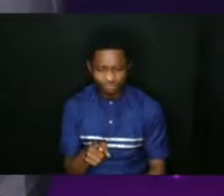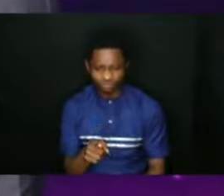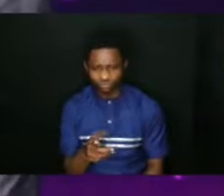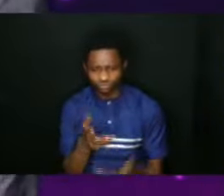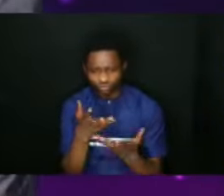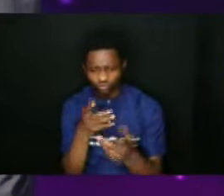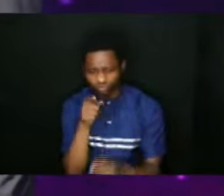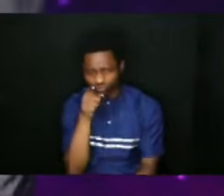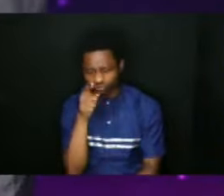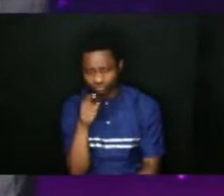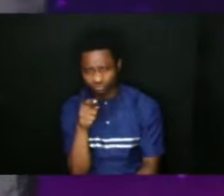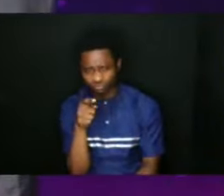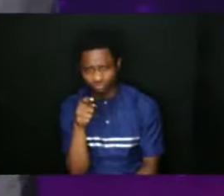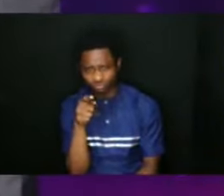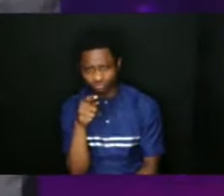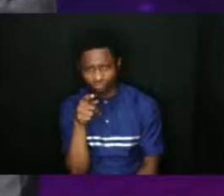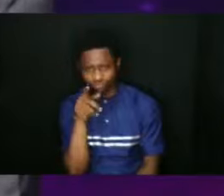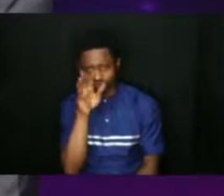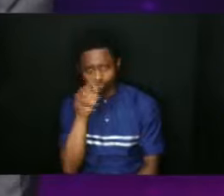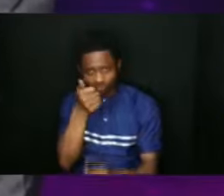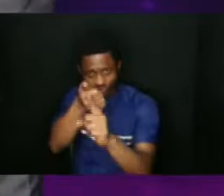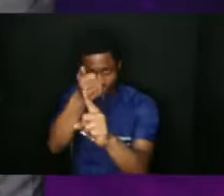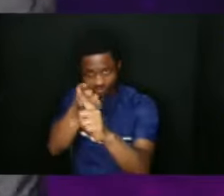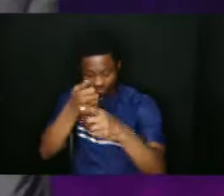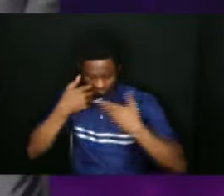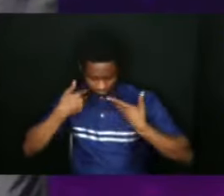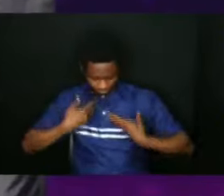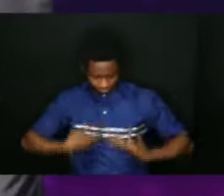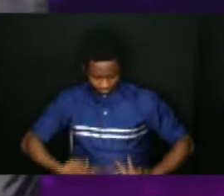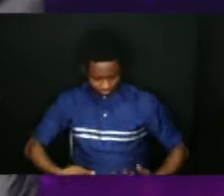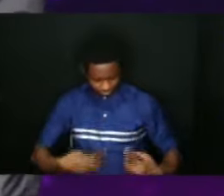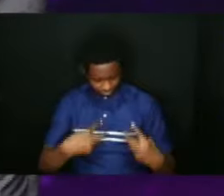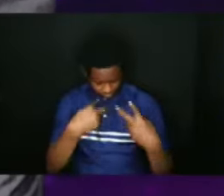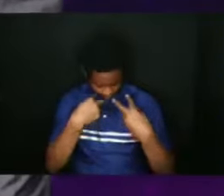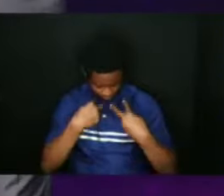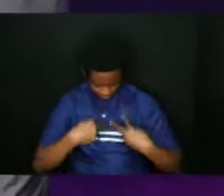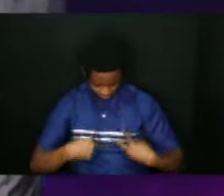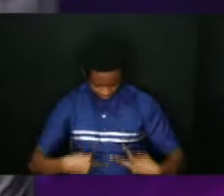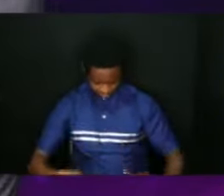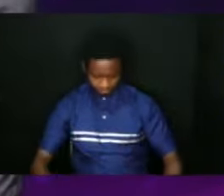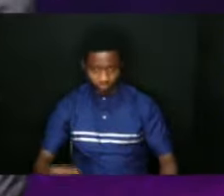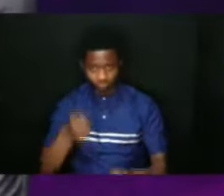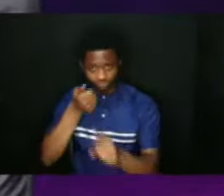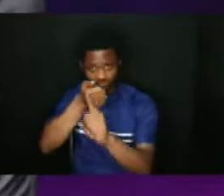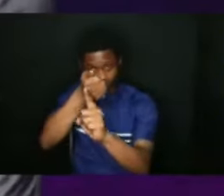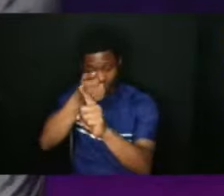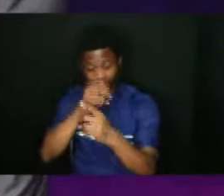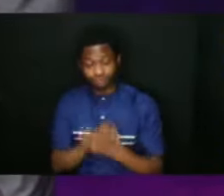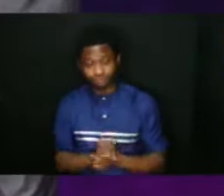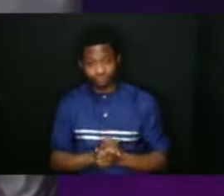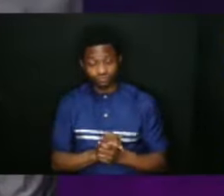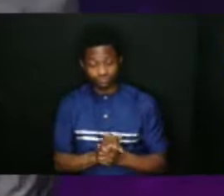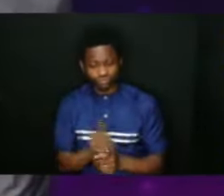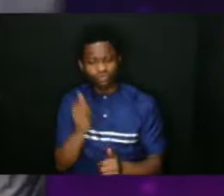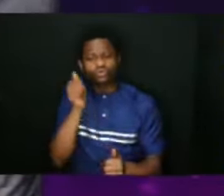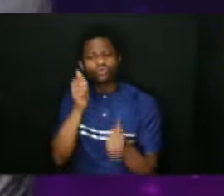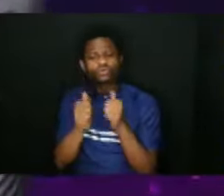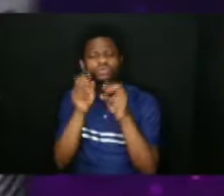garment you are putting on. and the virtue you are moving along